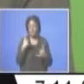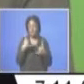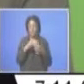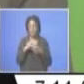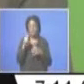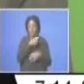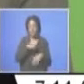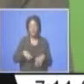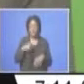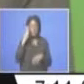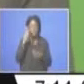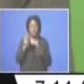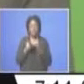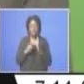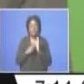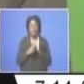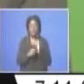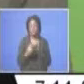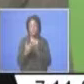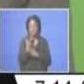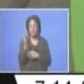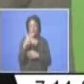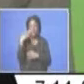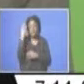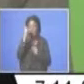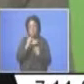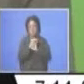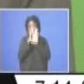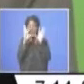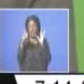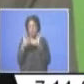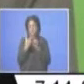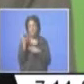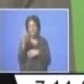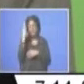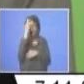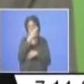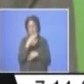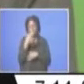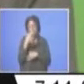their faces, demonstrating that they are not, that their